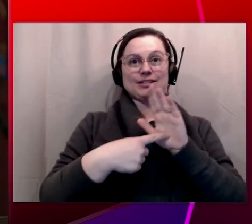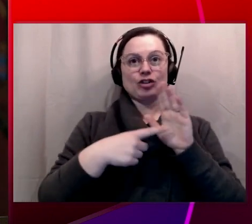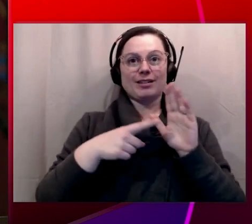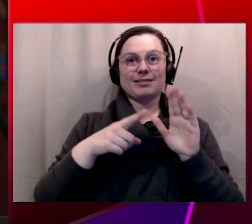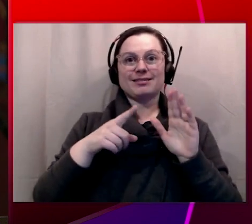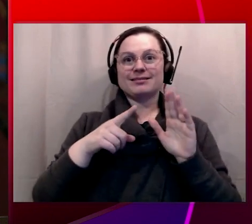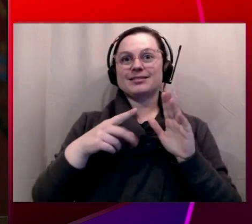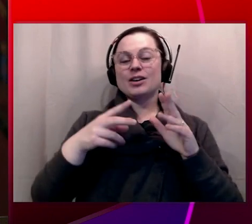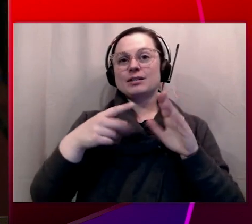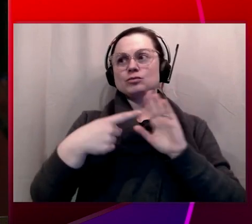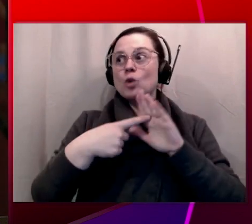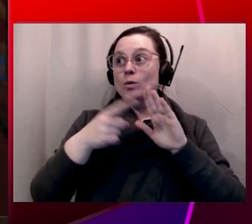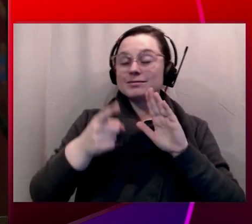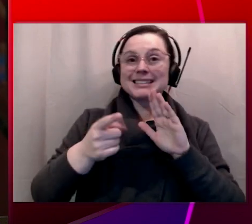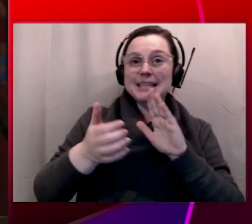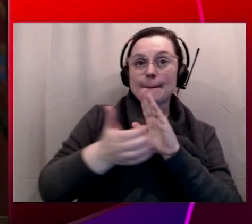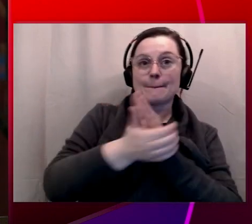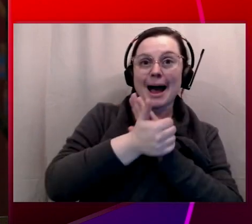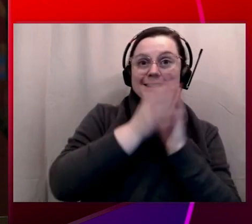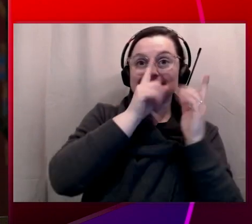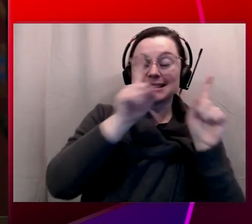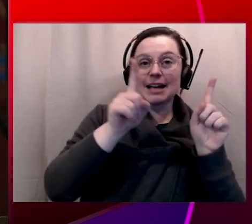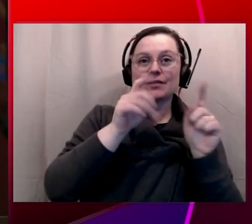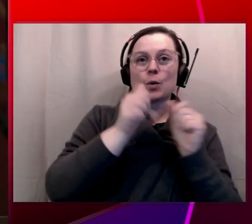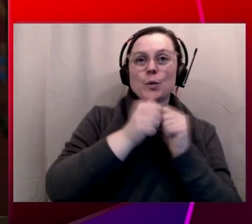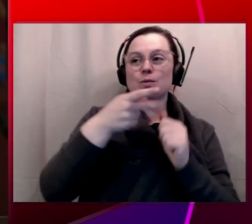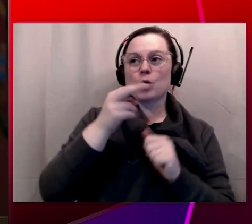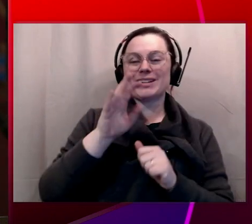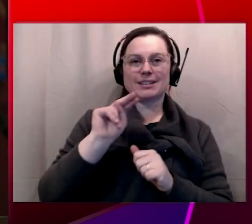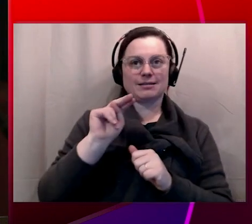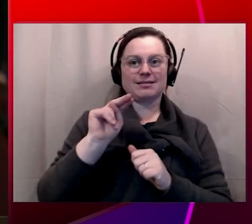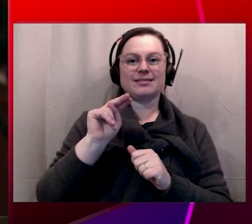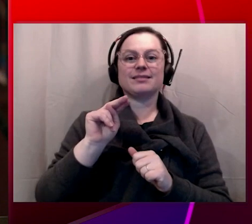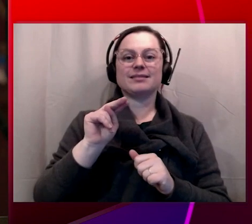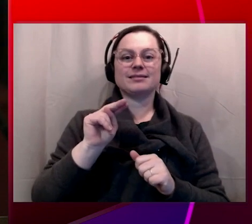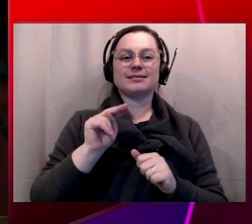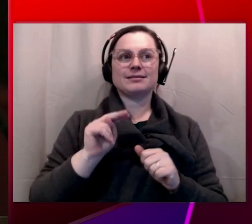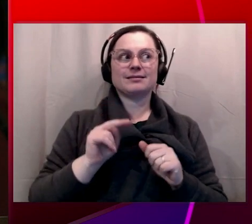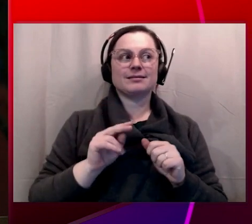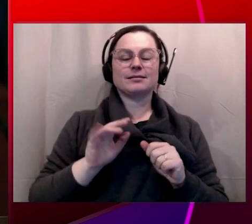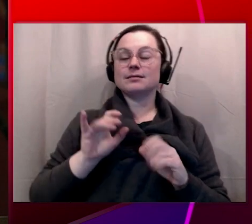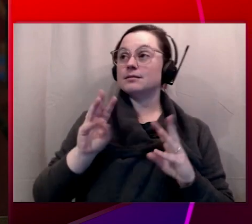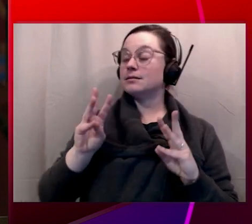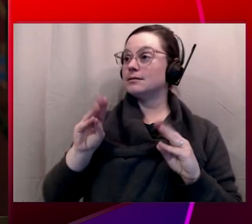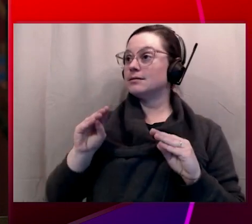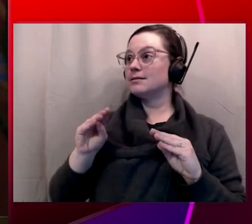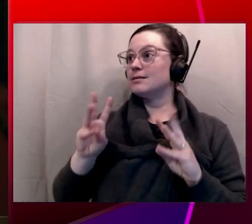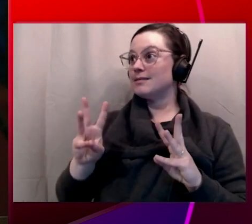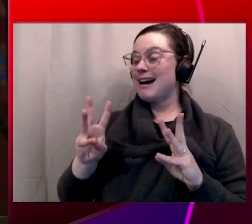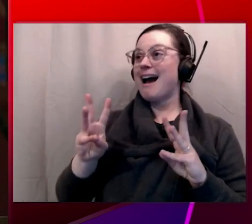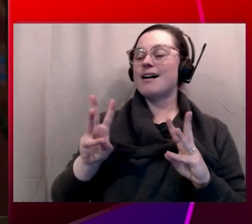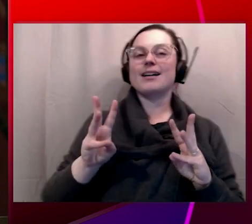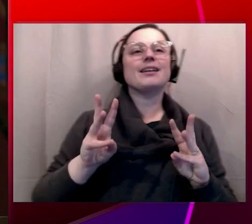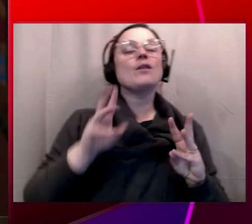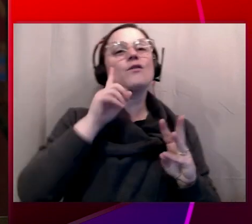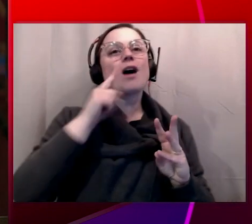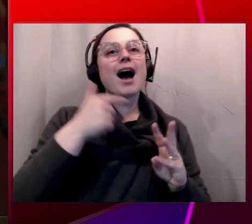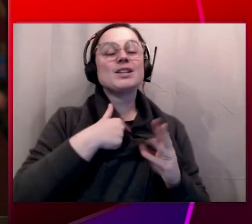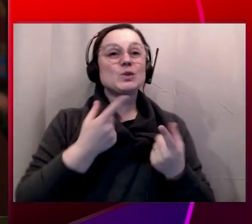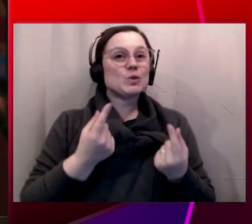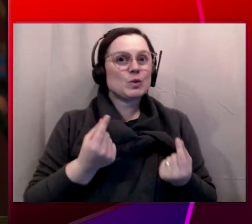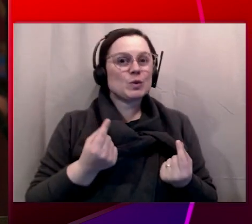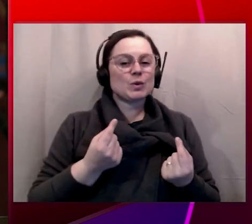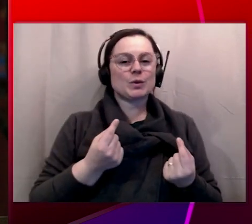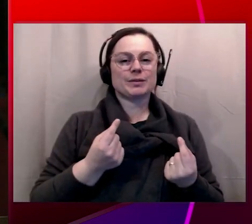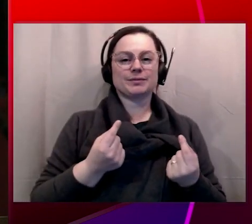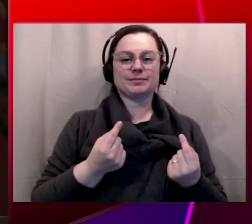to the protein. Wow. But in order to do this, we need